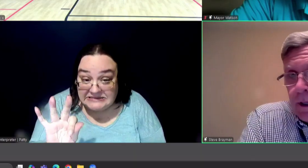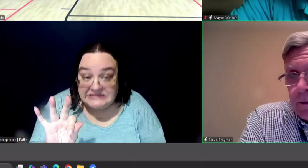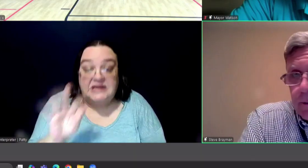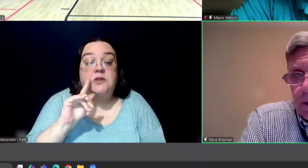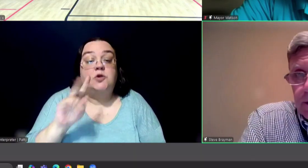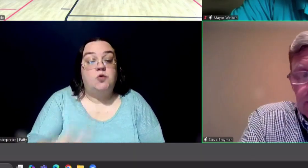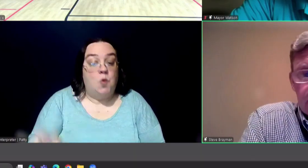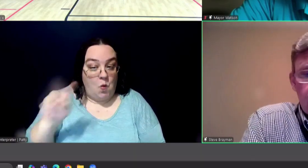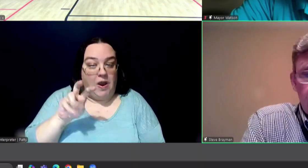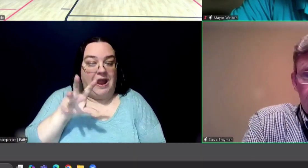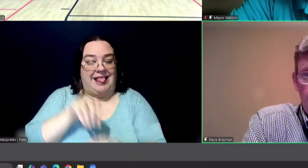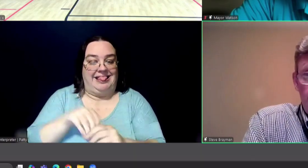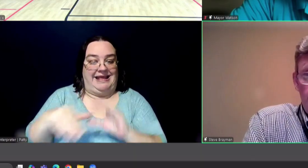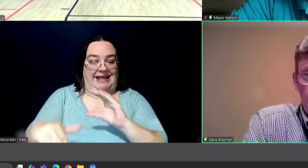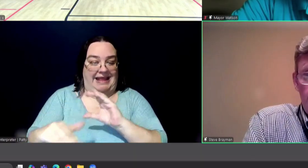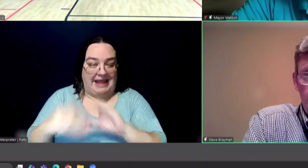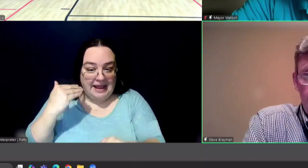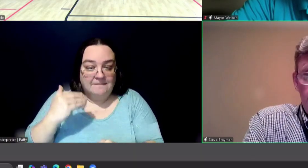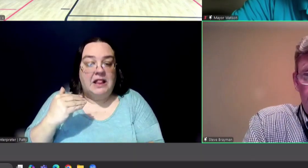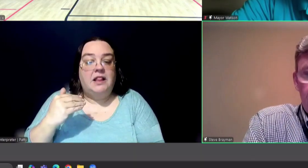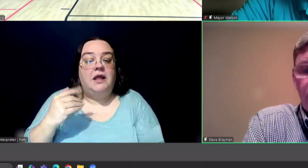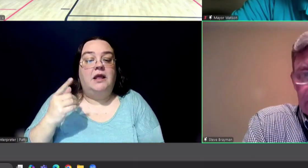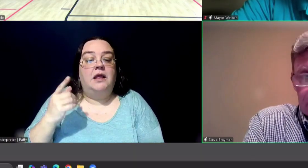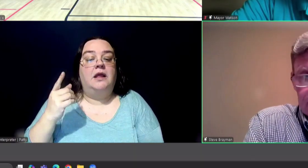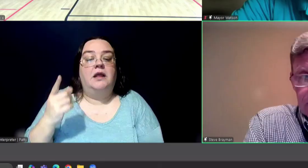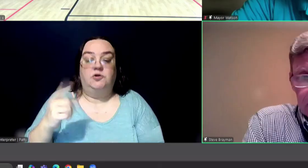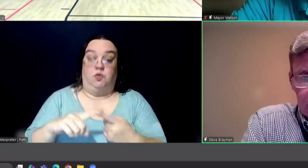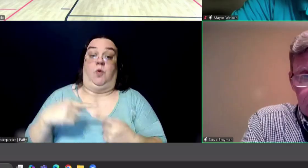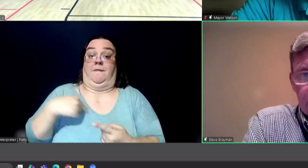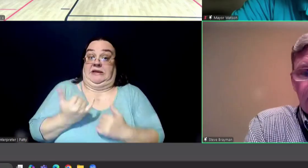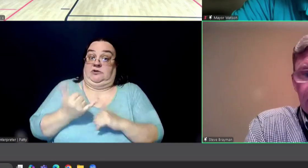email to me tonight, he indicated that he